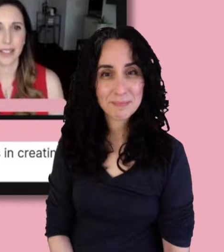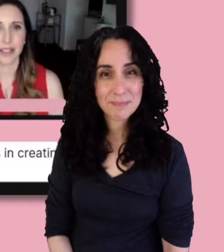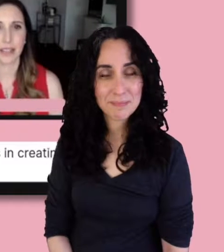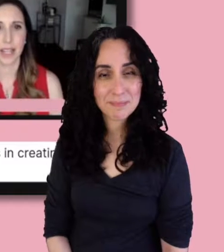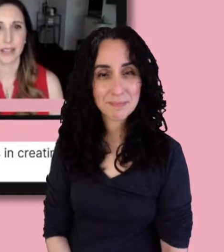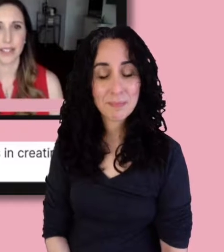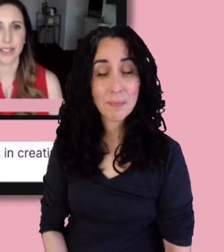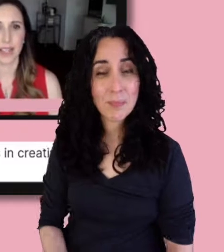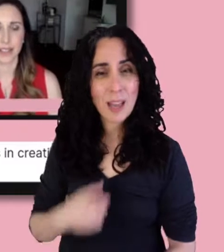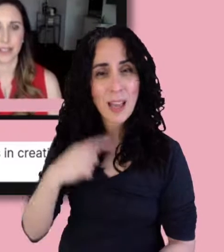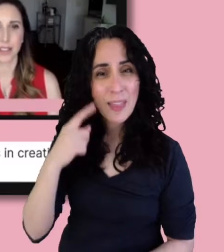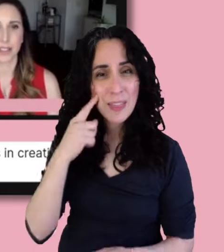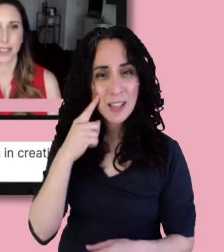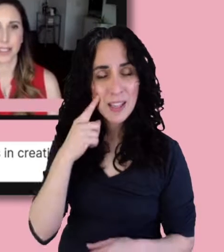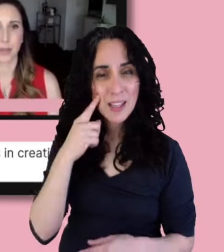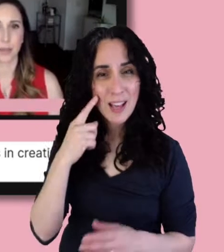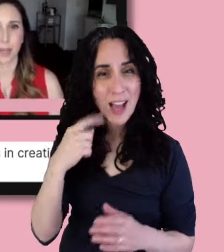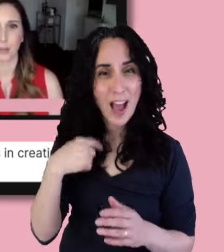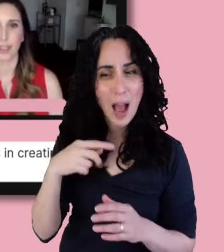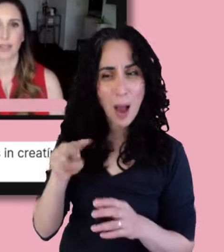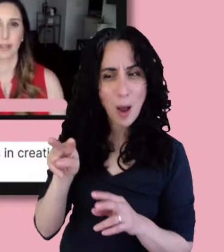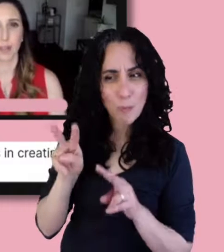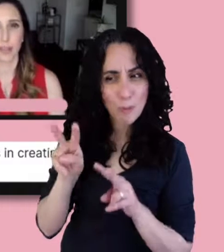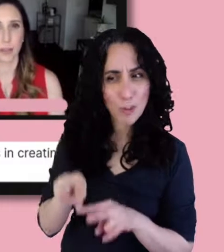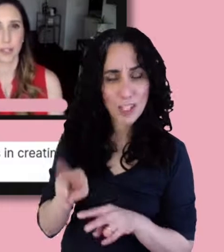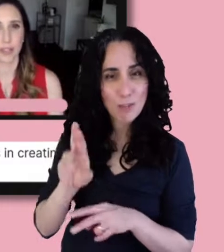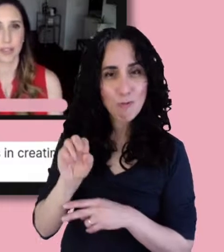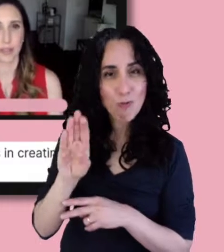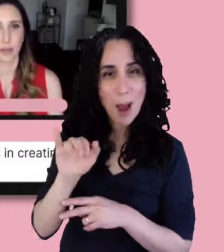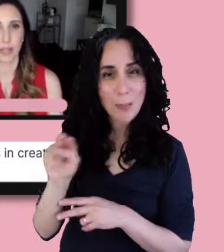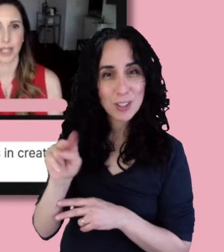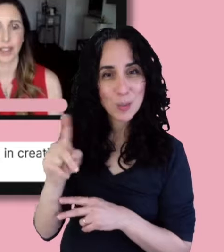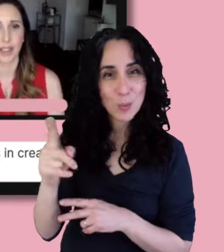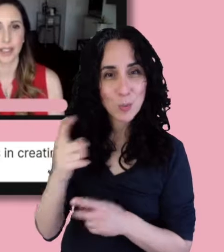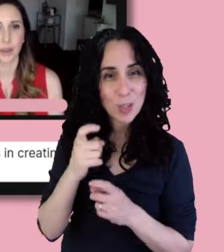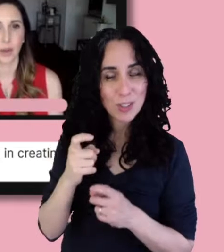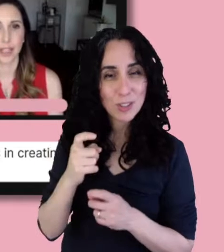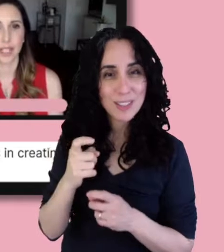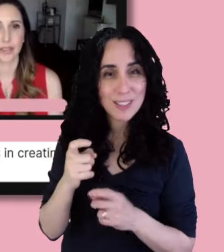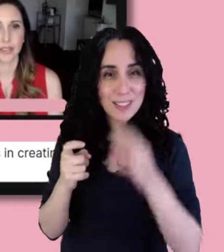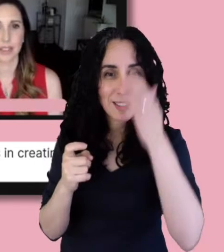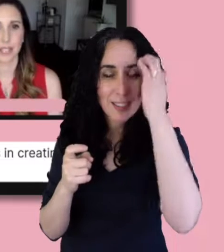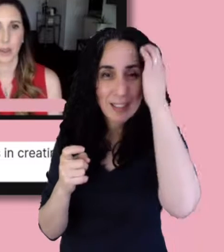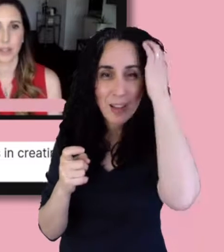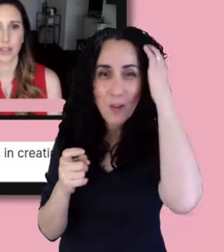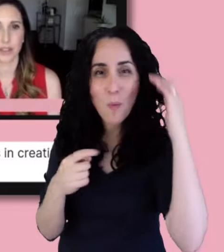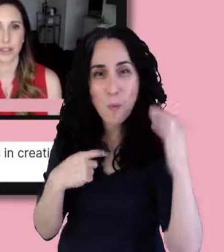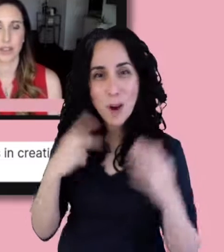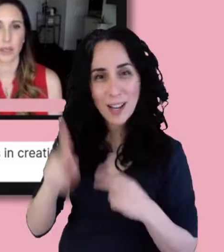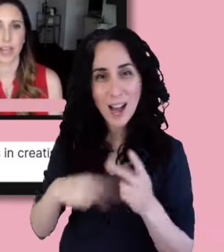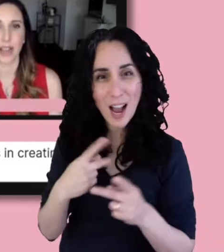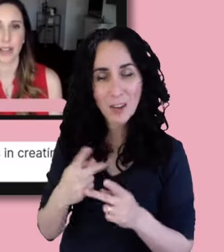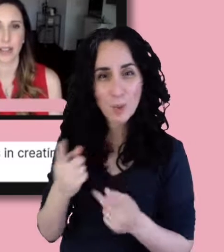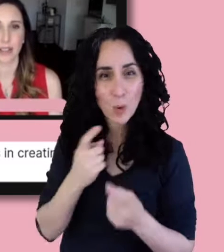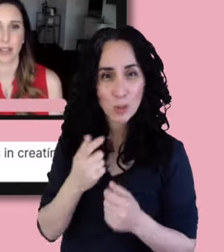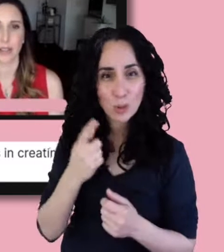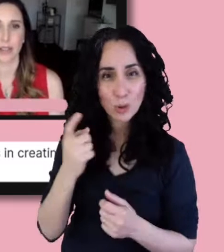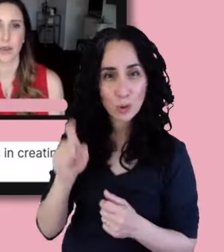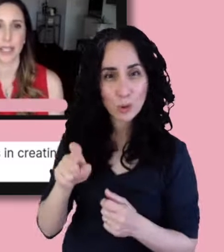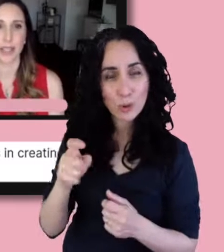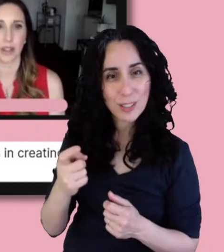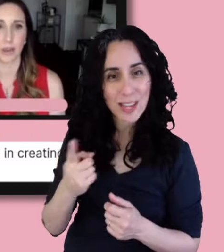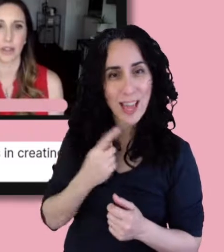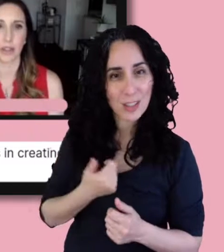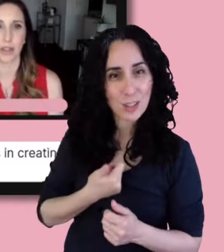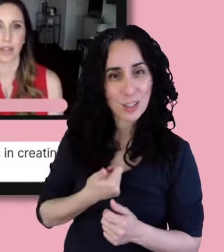think a lot of it is not necessarily, I'm reading Robin's question, if that's okay. What Yeah. kind of select questions should we ask ourselves in